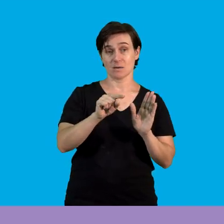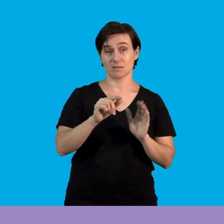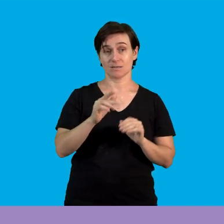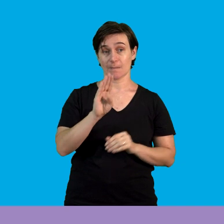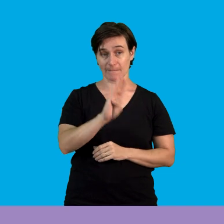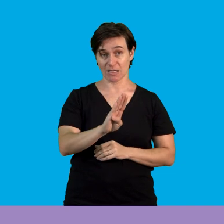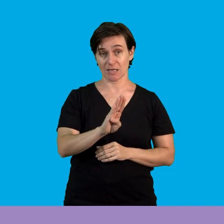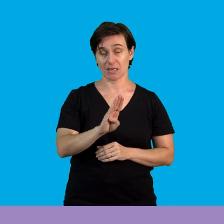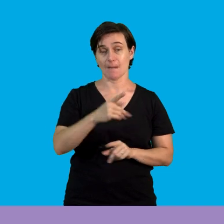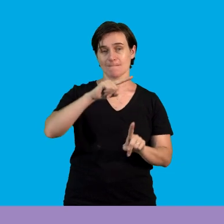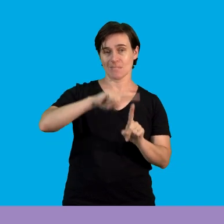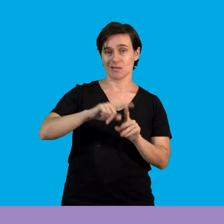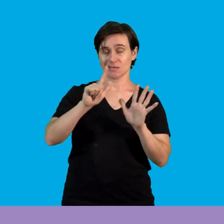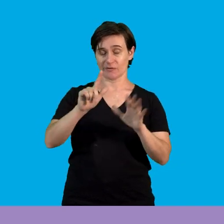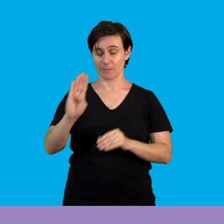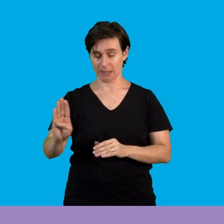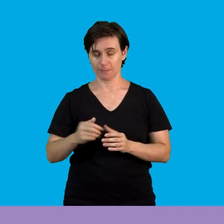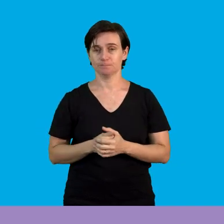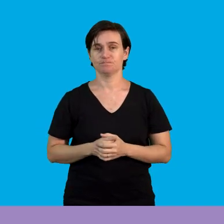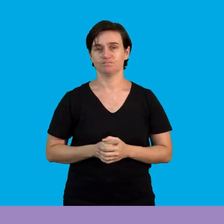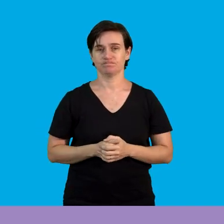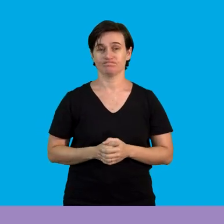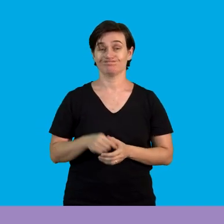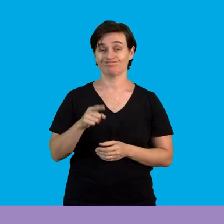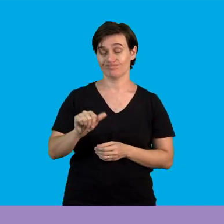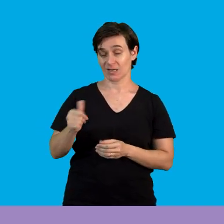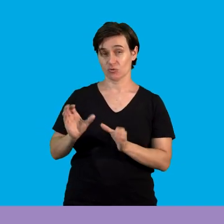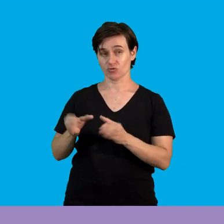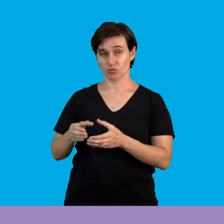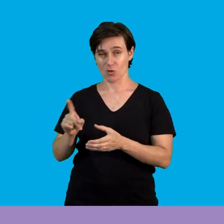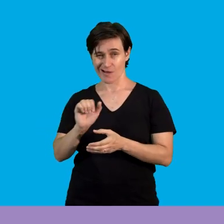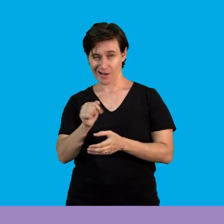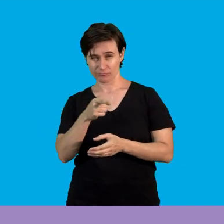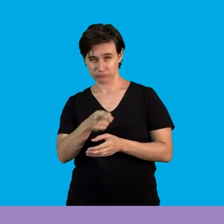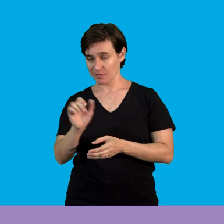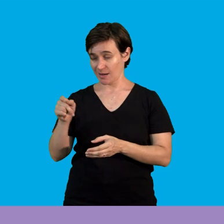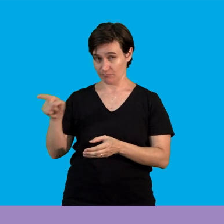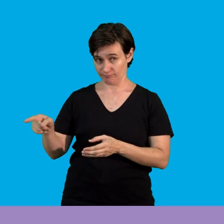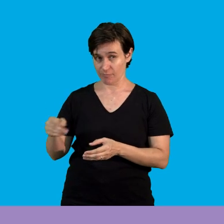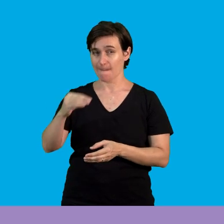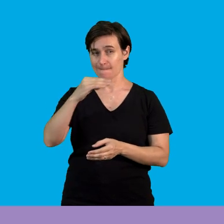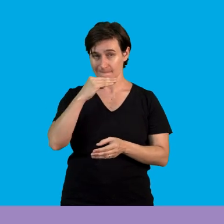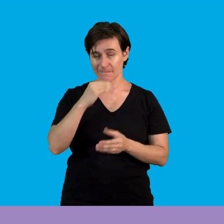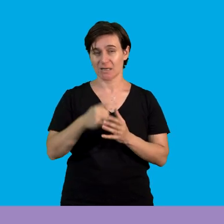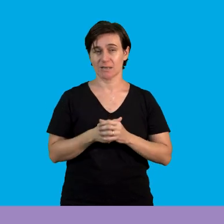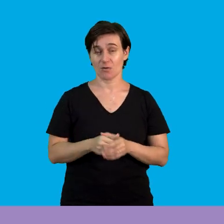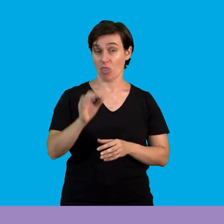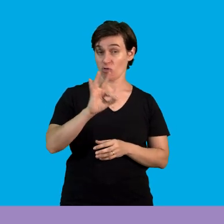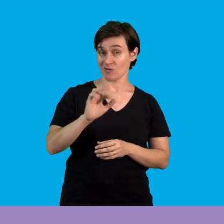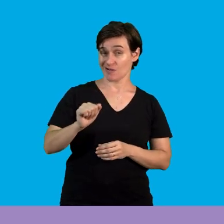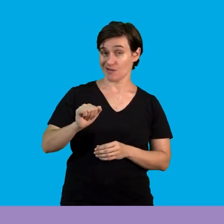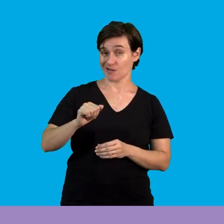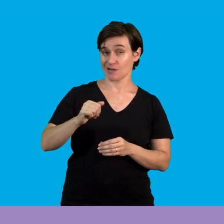minus b plus 7b. And then there's a there and there's a there.